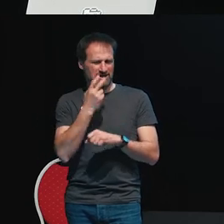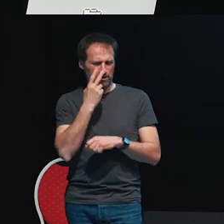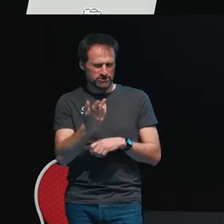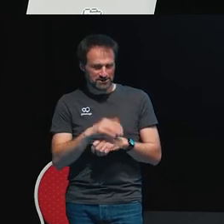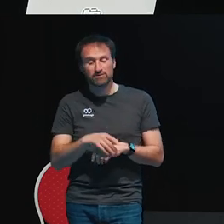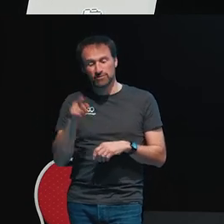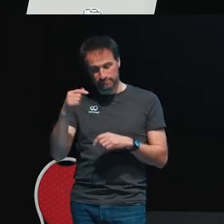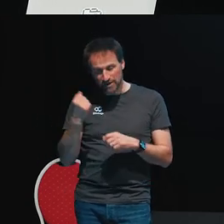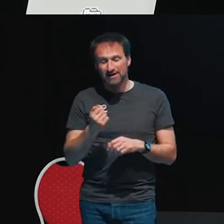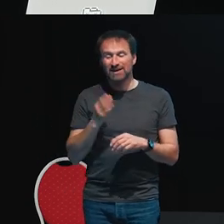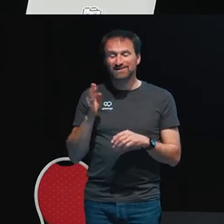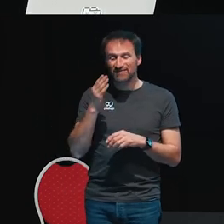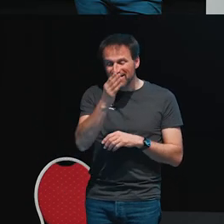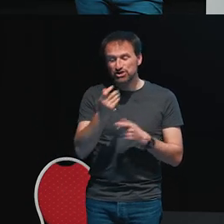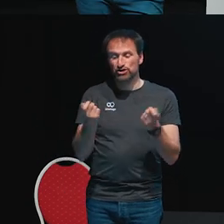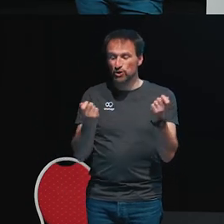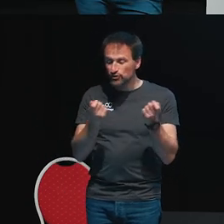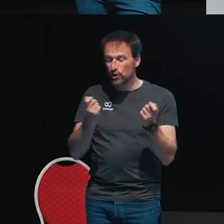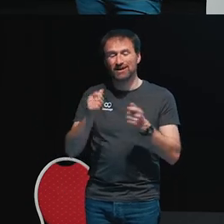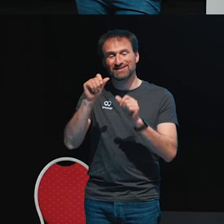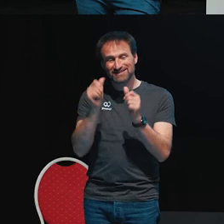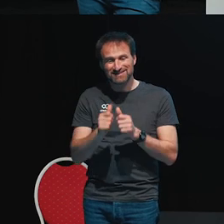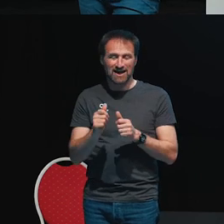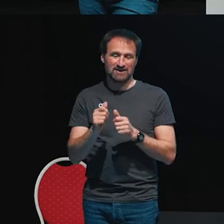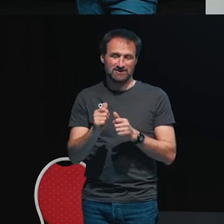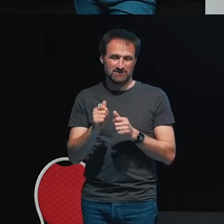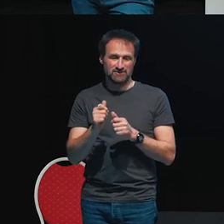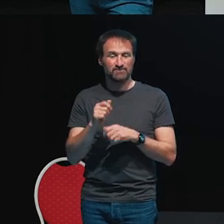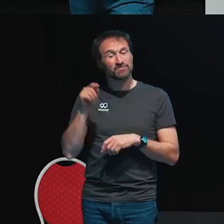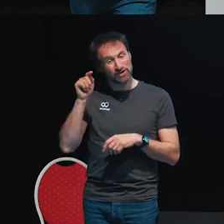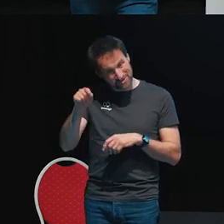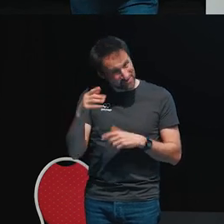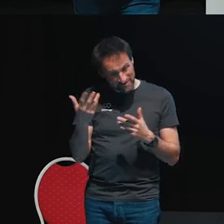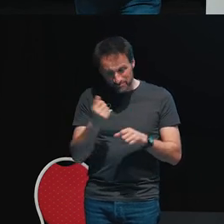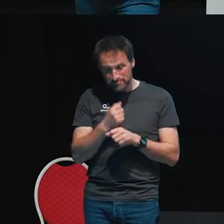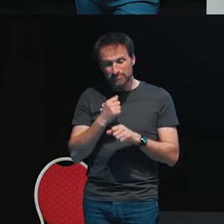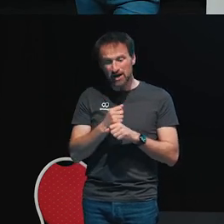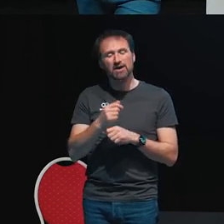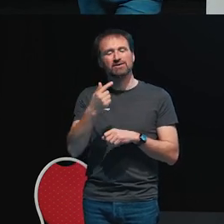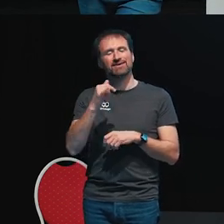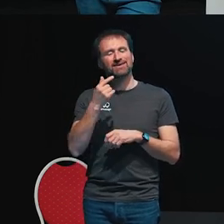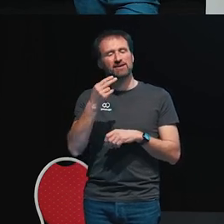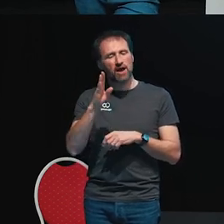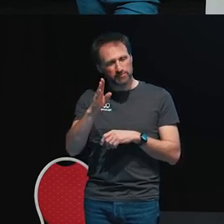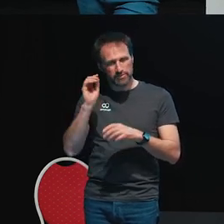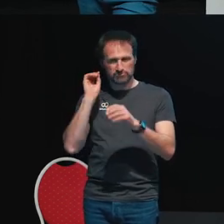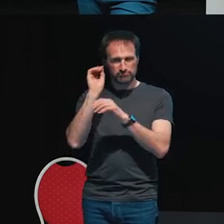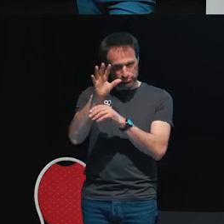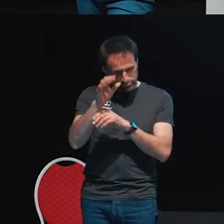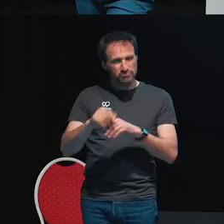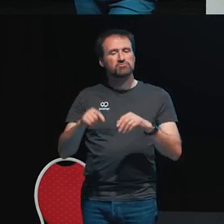navigation controller GitHub repo. So they decided to have that discussion in public and put it into GitHub. And this is what